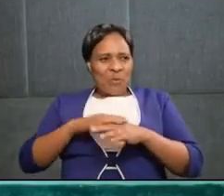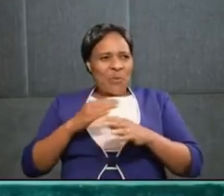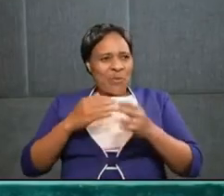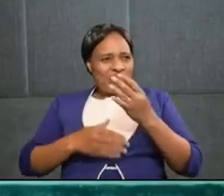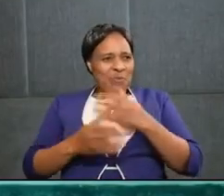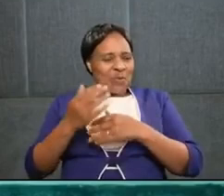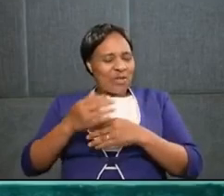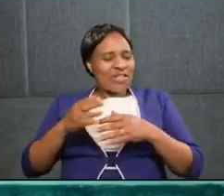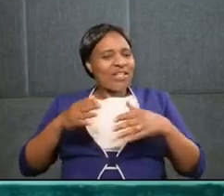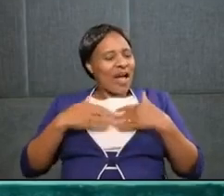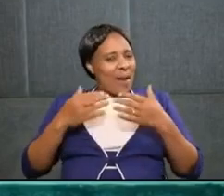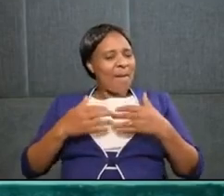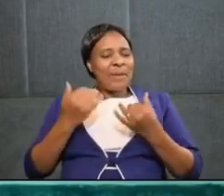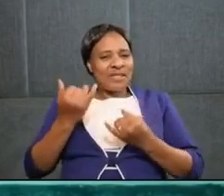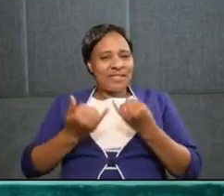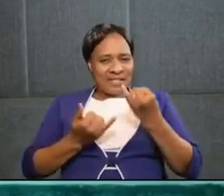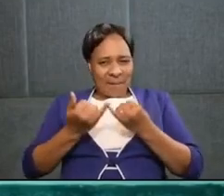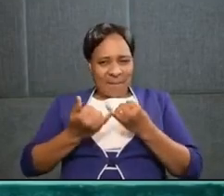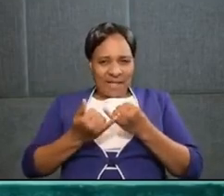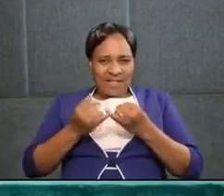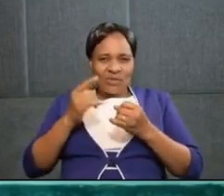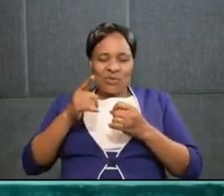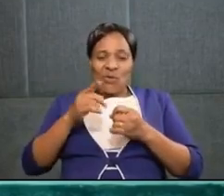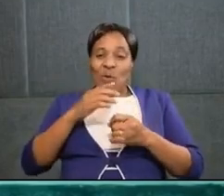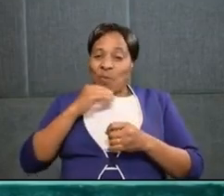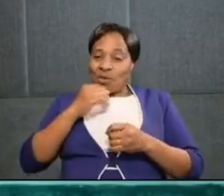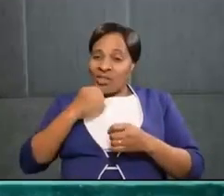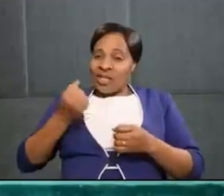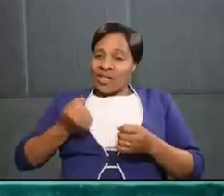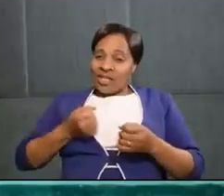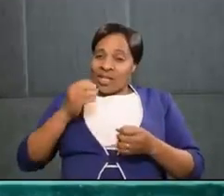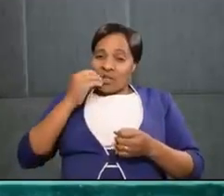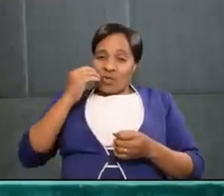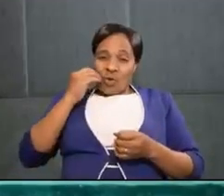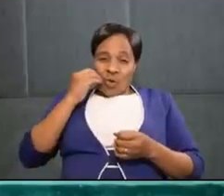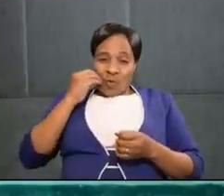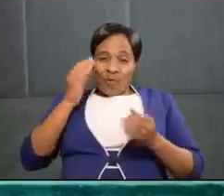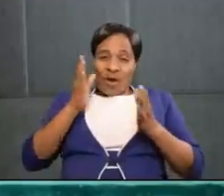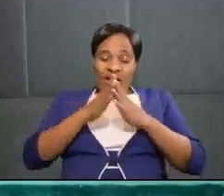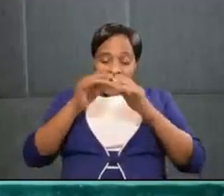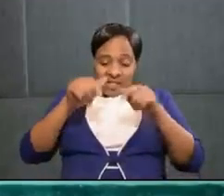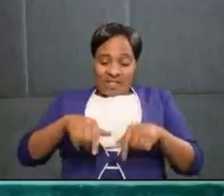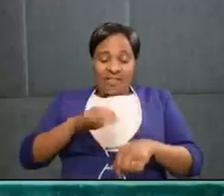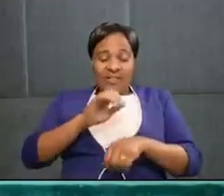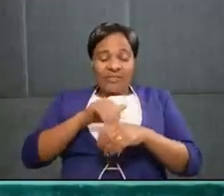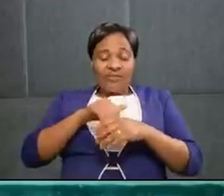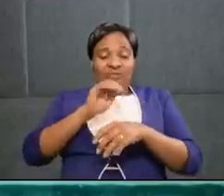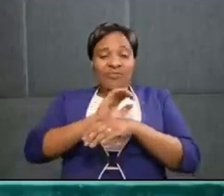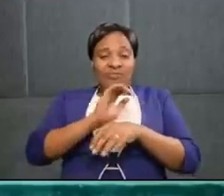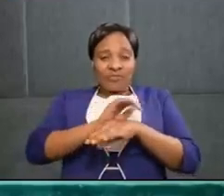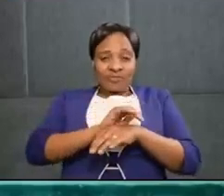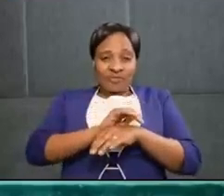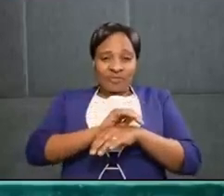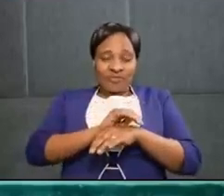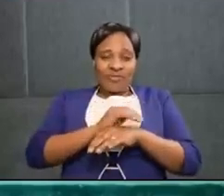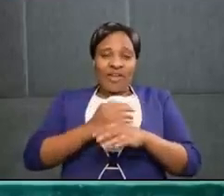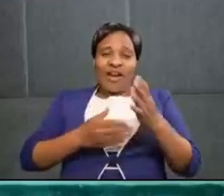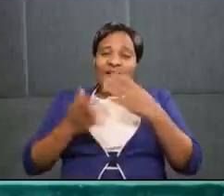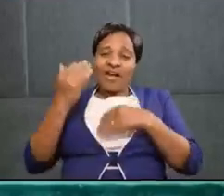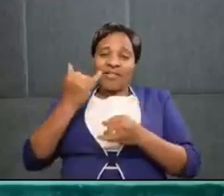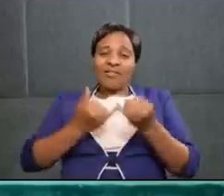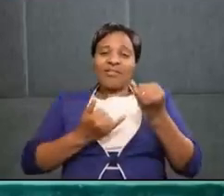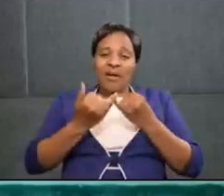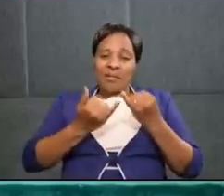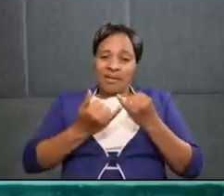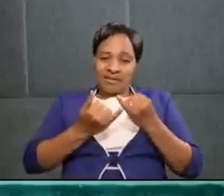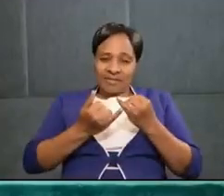morning and happy Sabbath to you boys and girls at home and here in church. Last Sabbath,